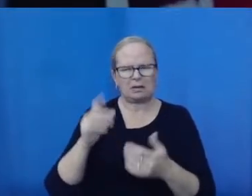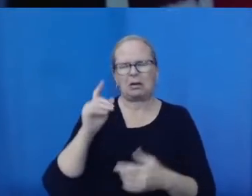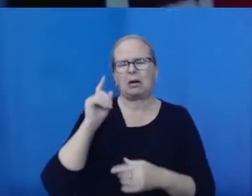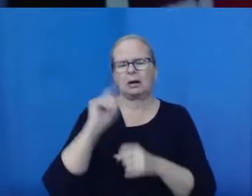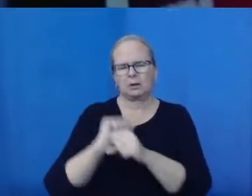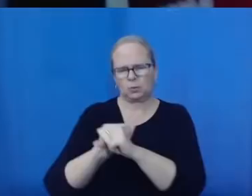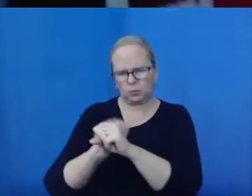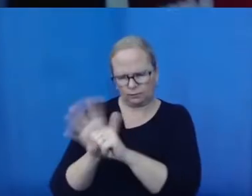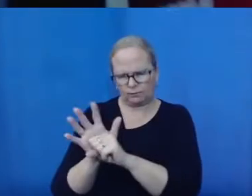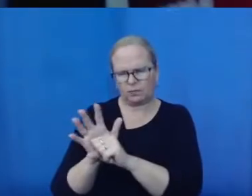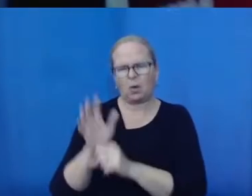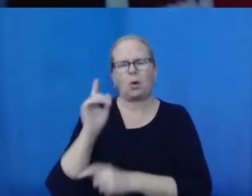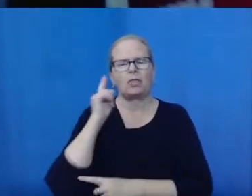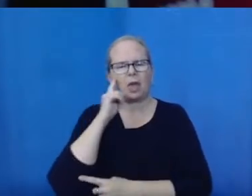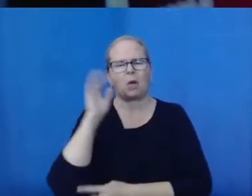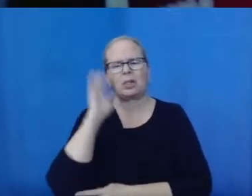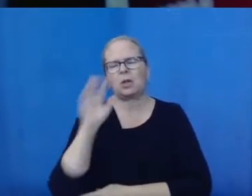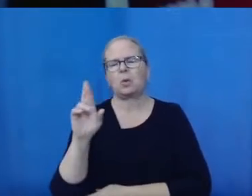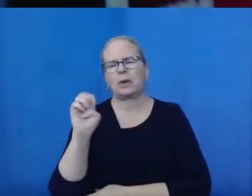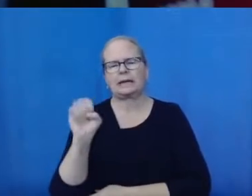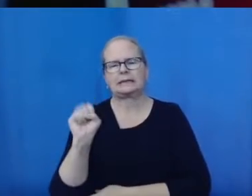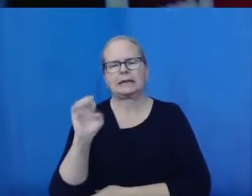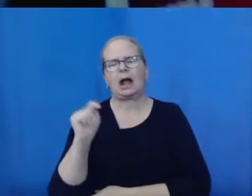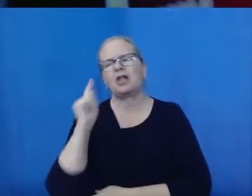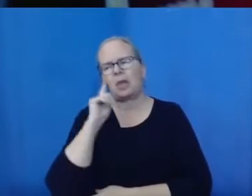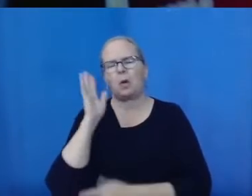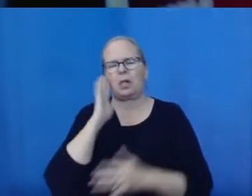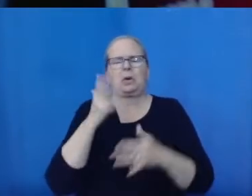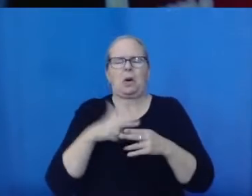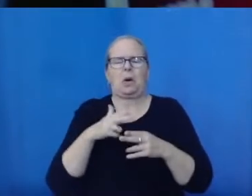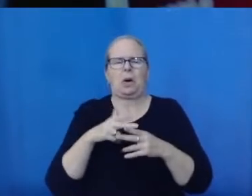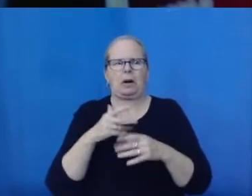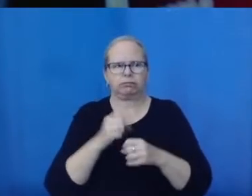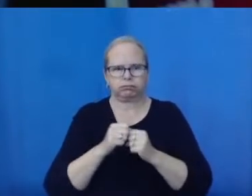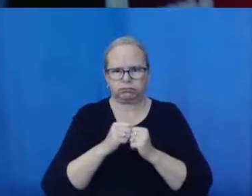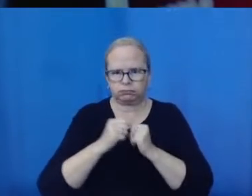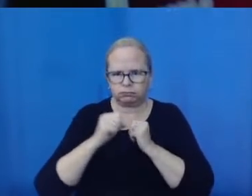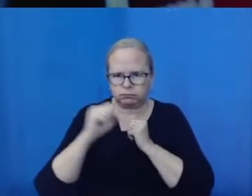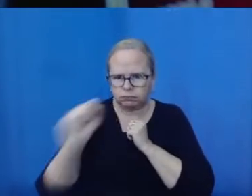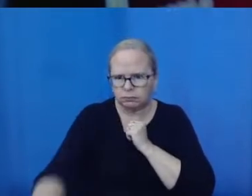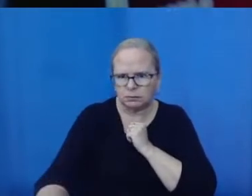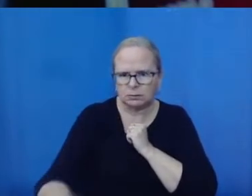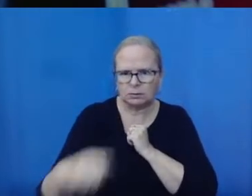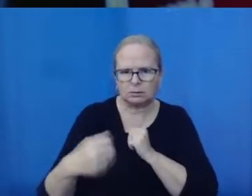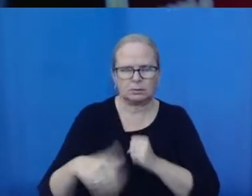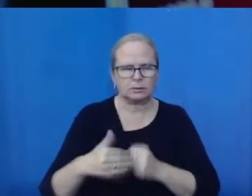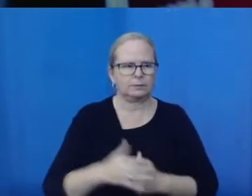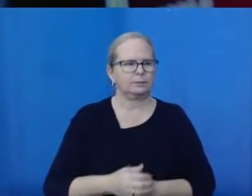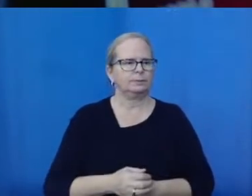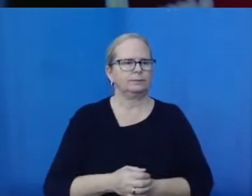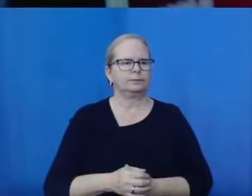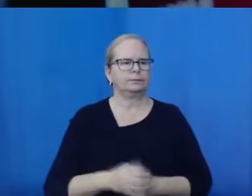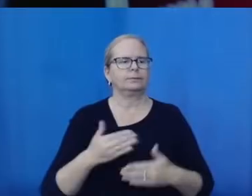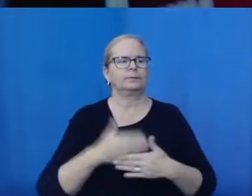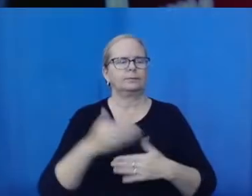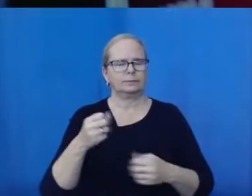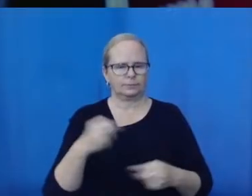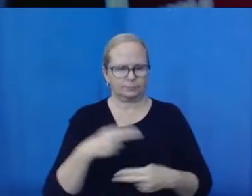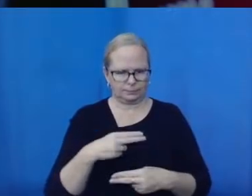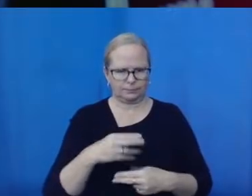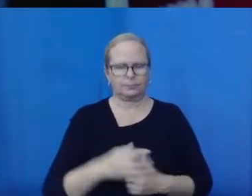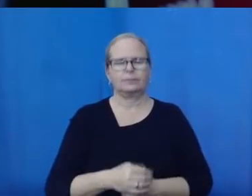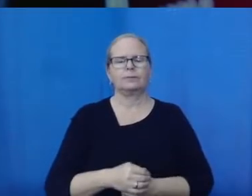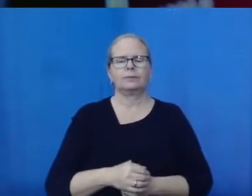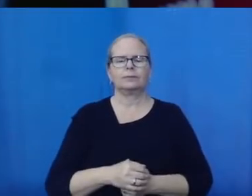When we think about what we say and how we say it, how we model our responses to COVID and how we cope with everything going on affects